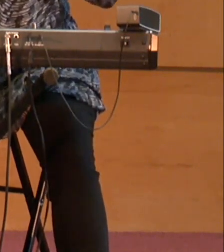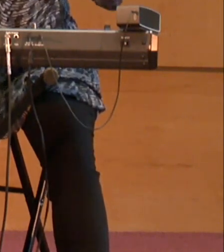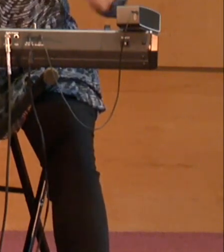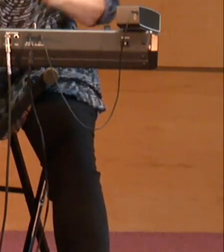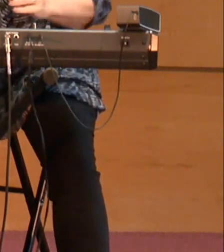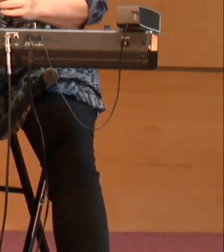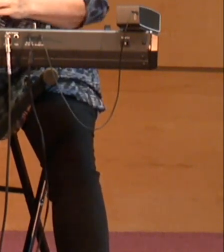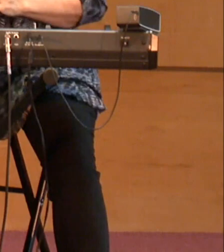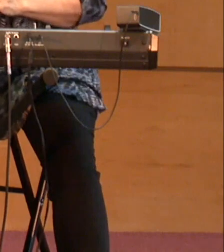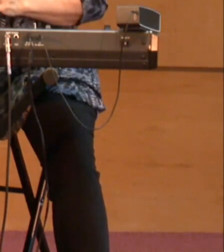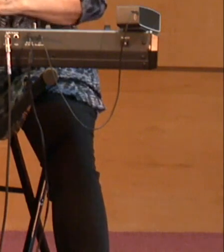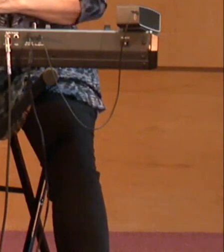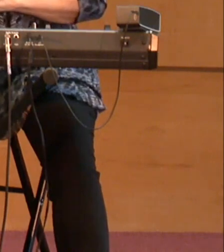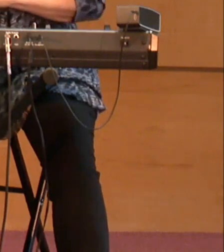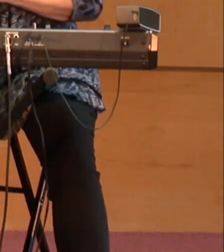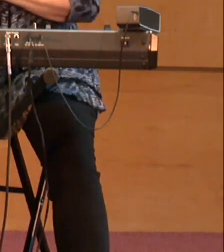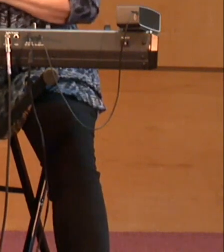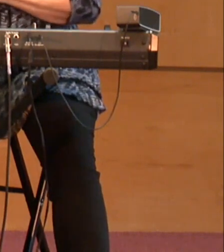and bring that thing to mind.